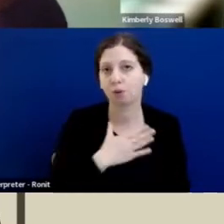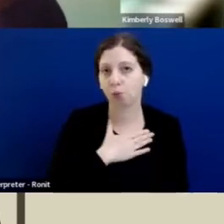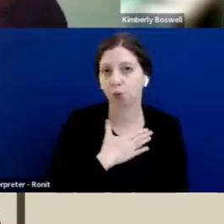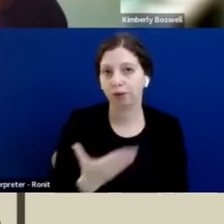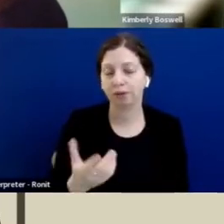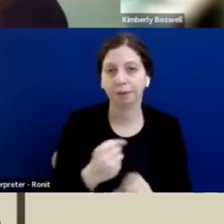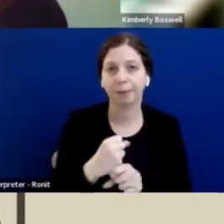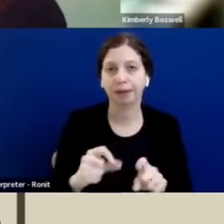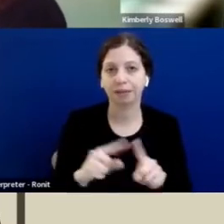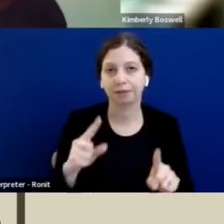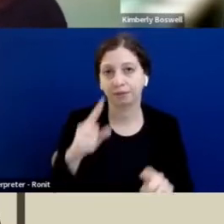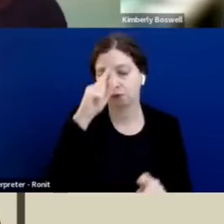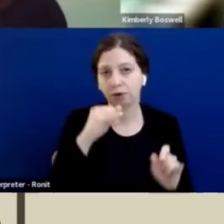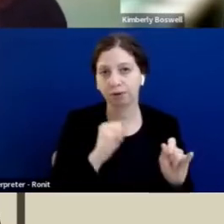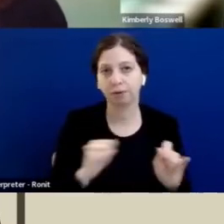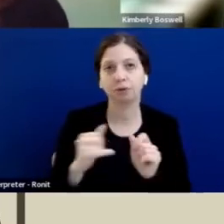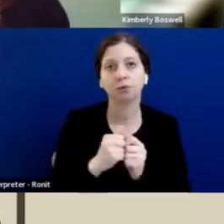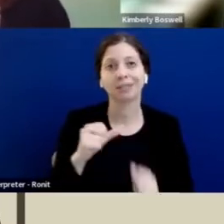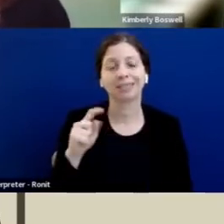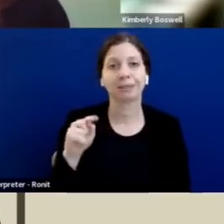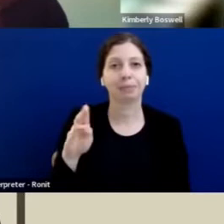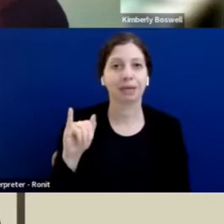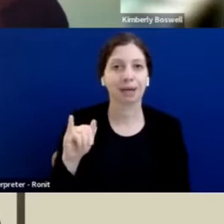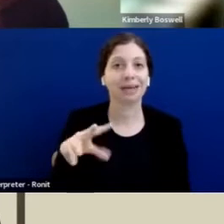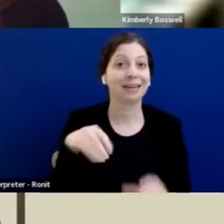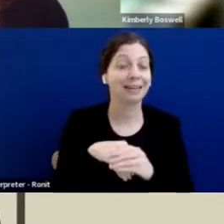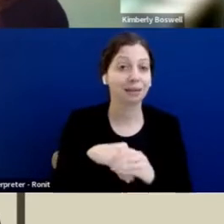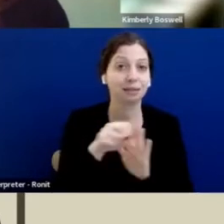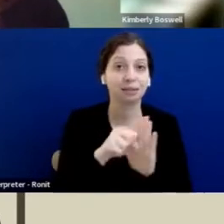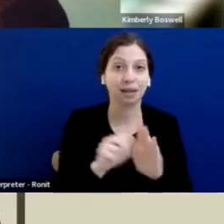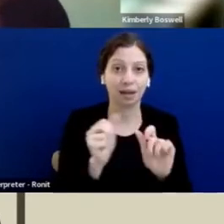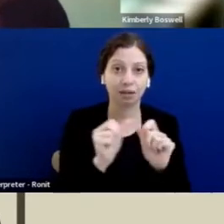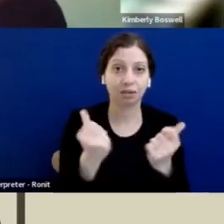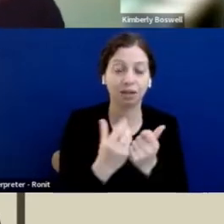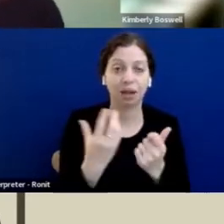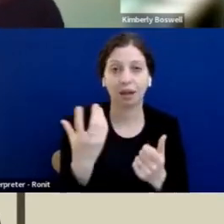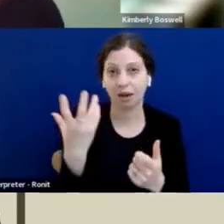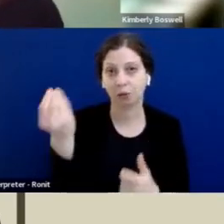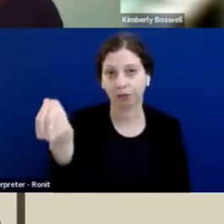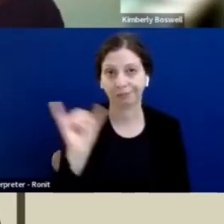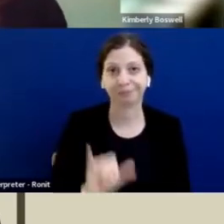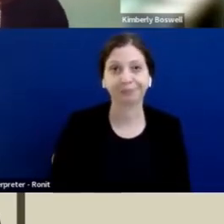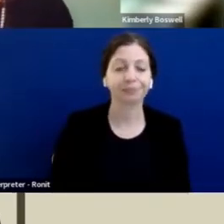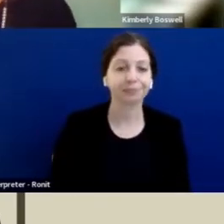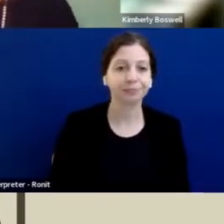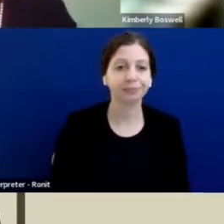make a difference for individuals with TBI inside their state agency and outside. Next